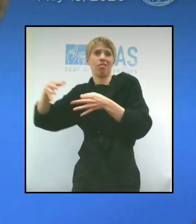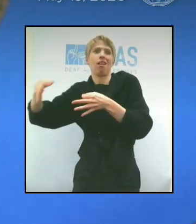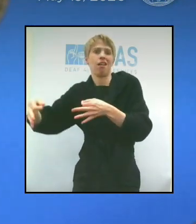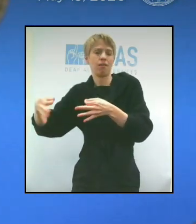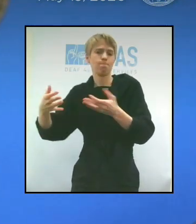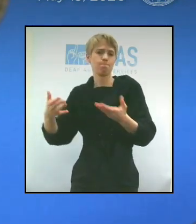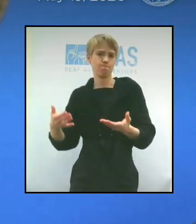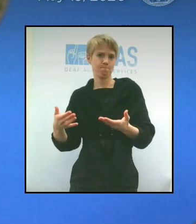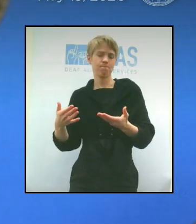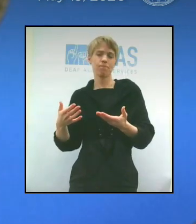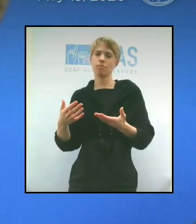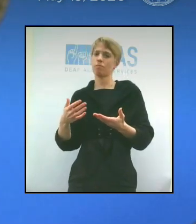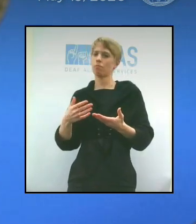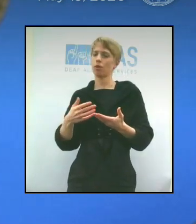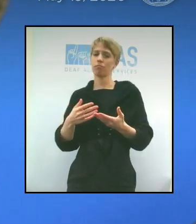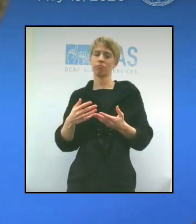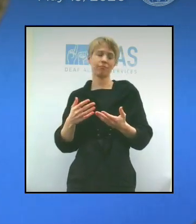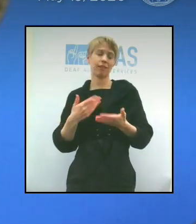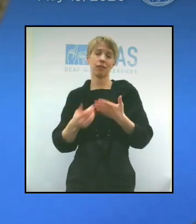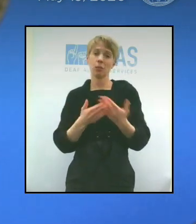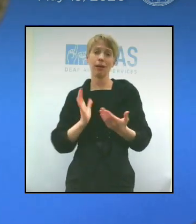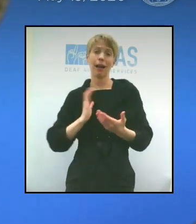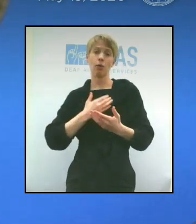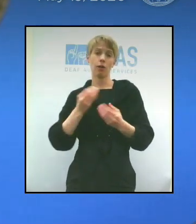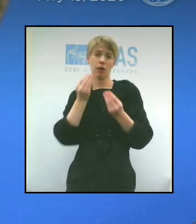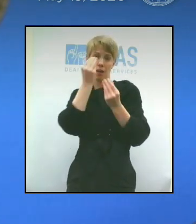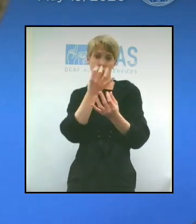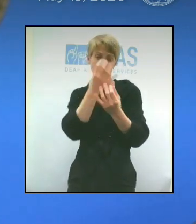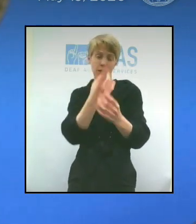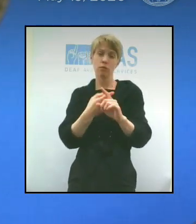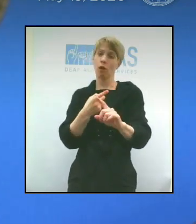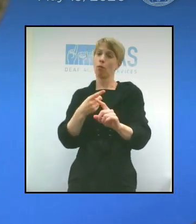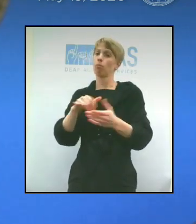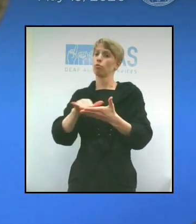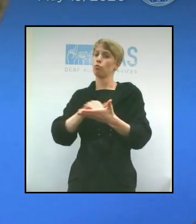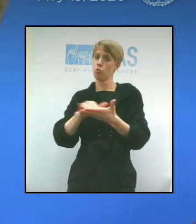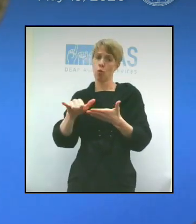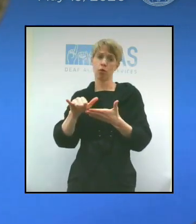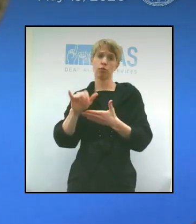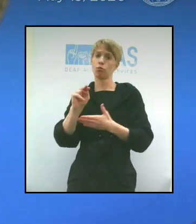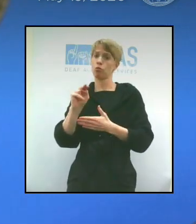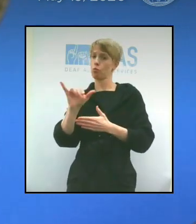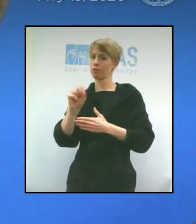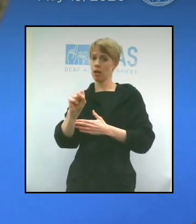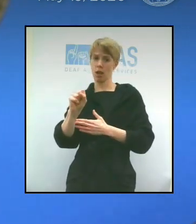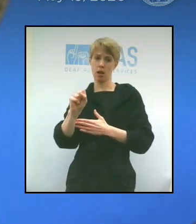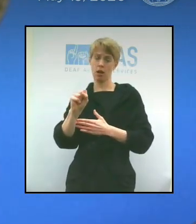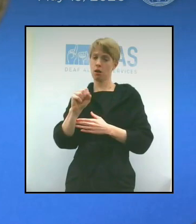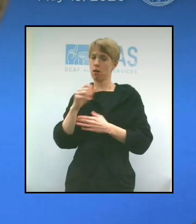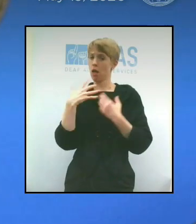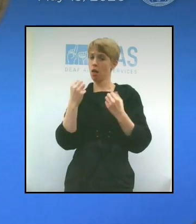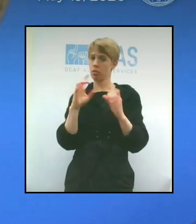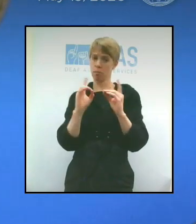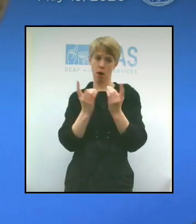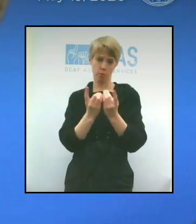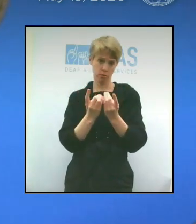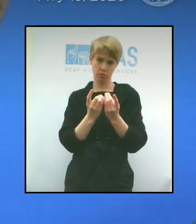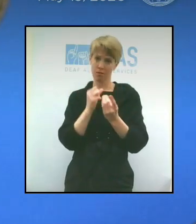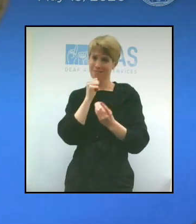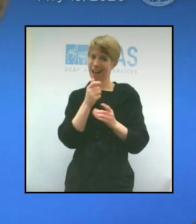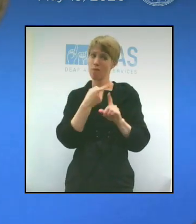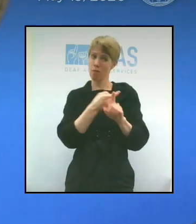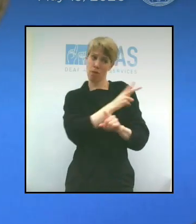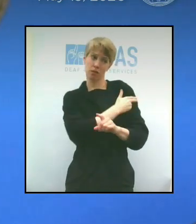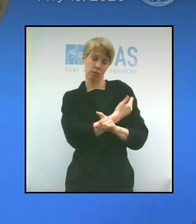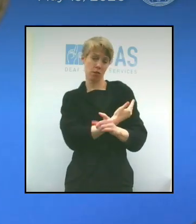that. And it's coming from the New York State Department of Health. It's not, this is the data from the health department. It's not coming from the individualized